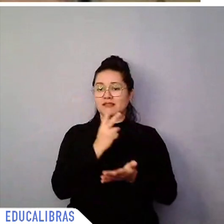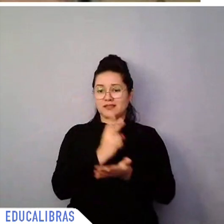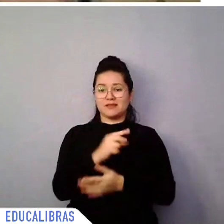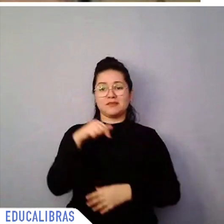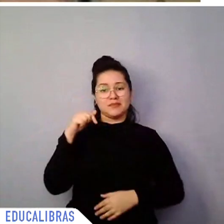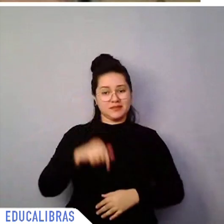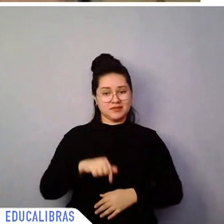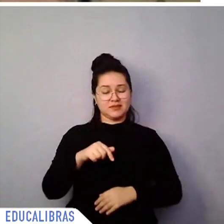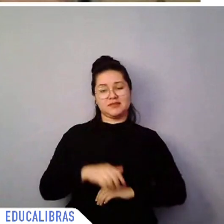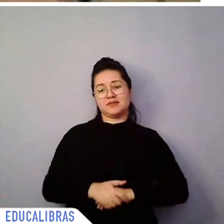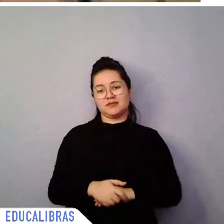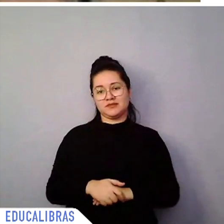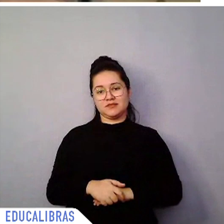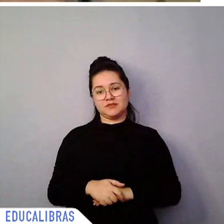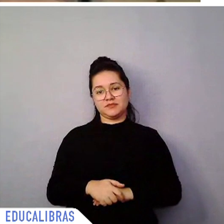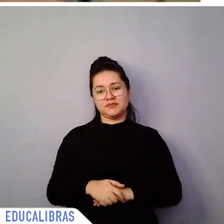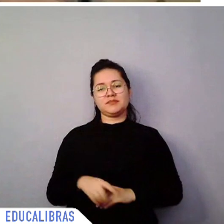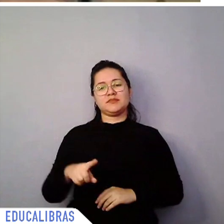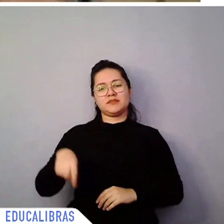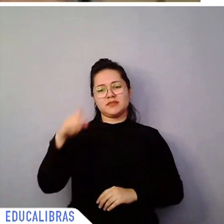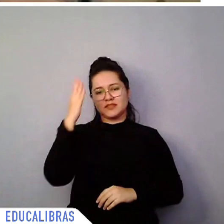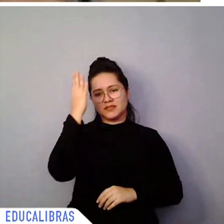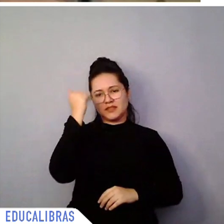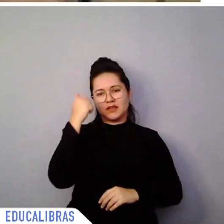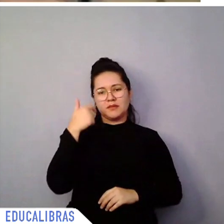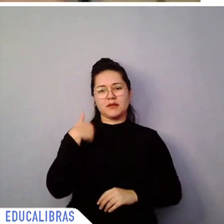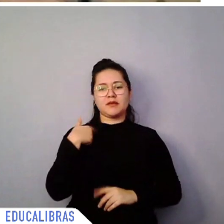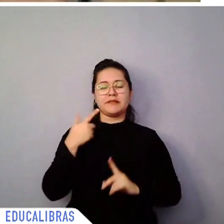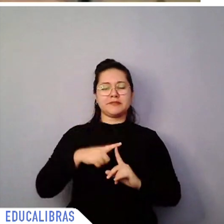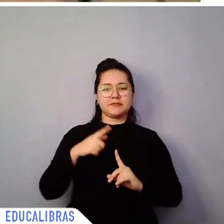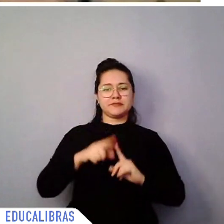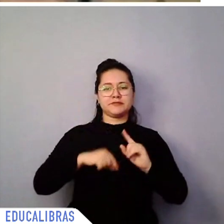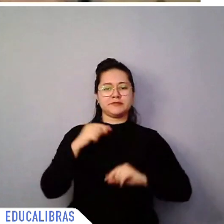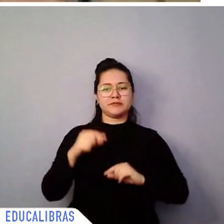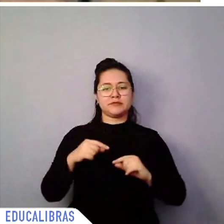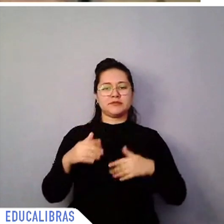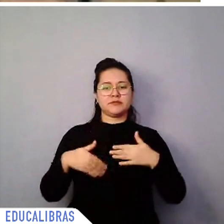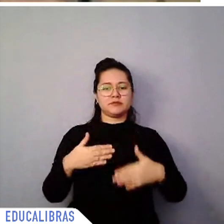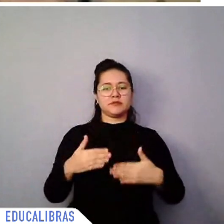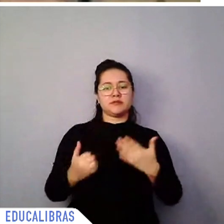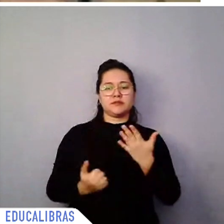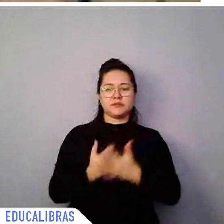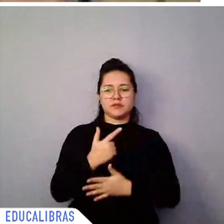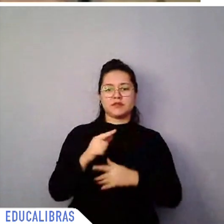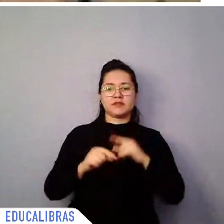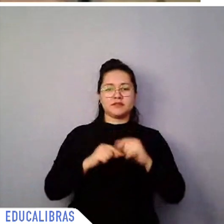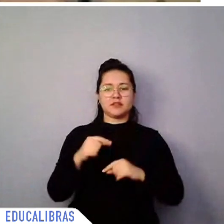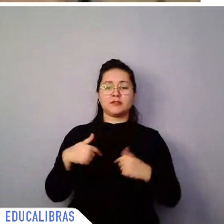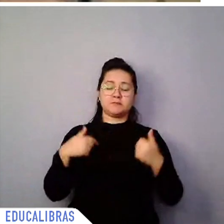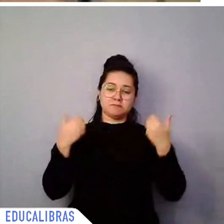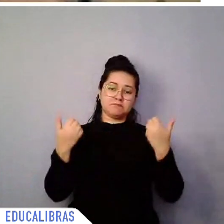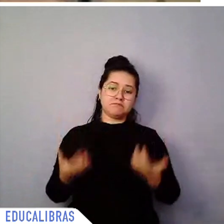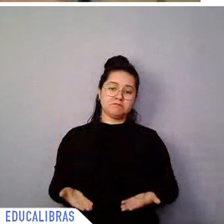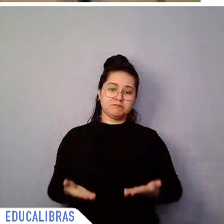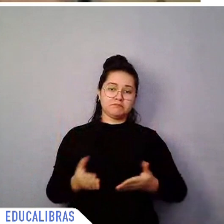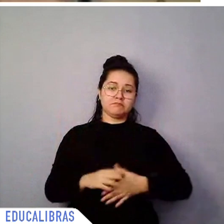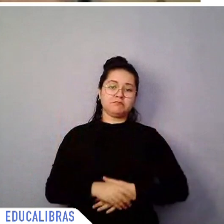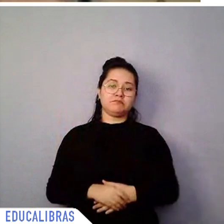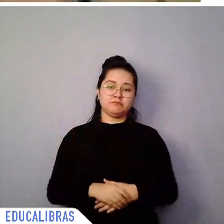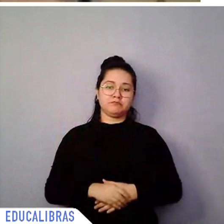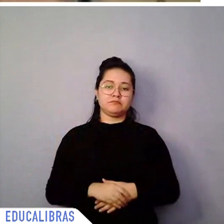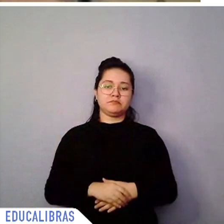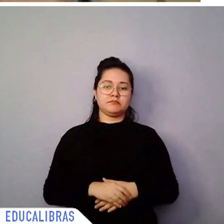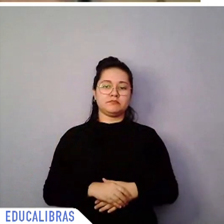not vaccinated. This is something I've been saying since day one. It's no use